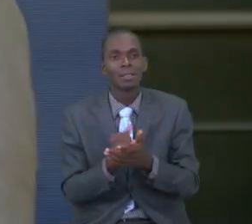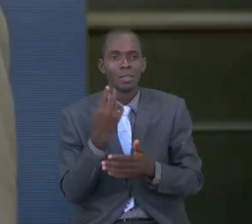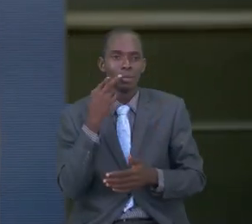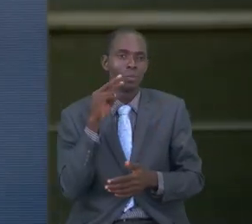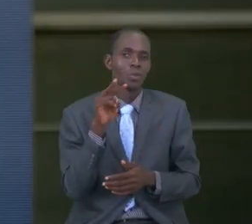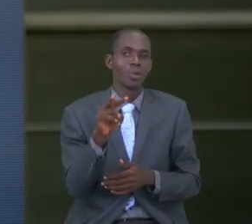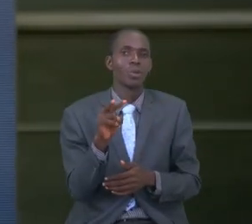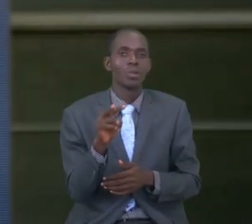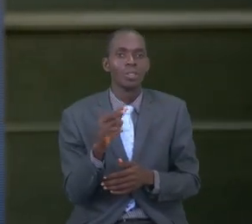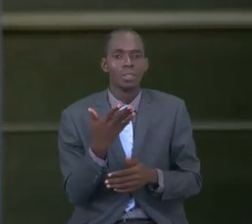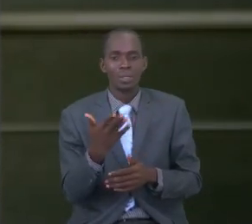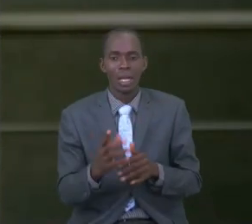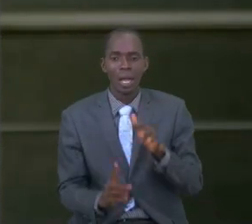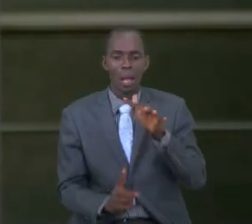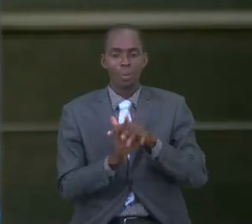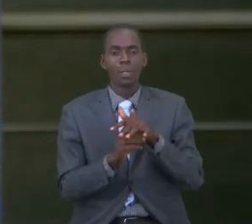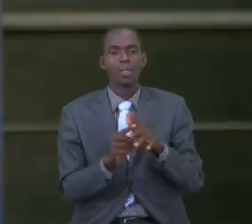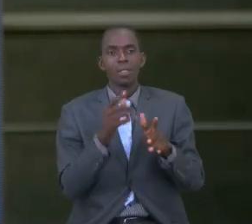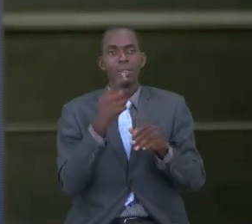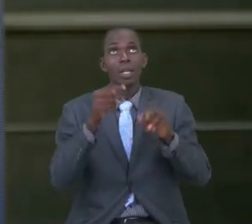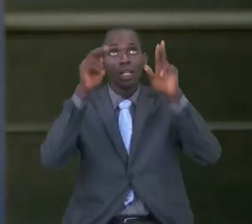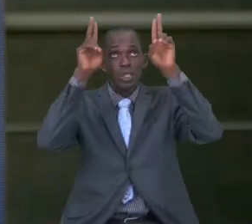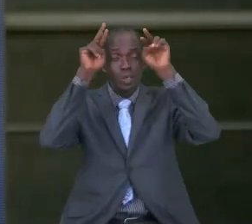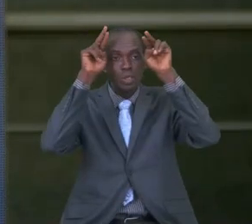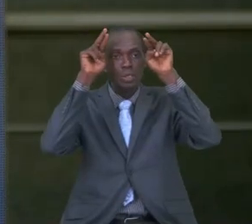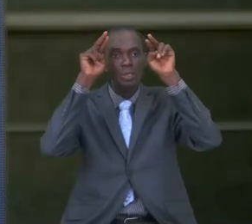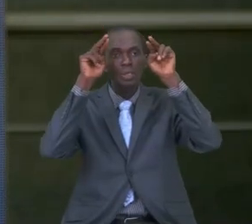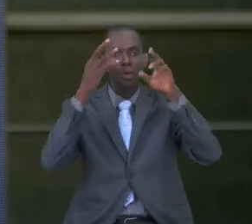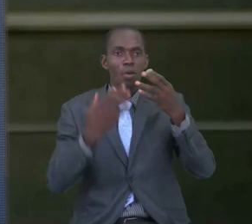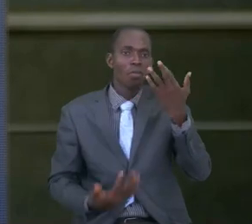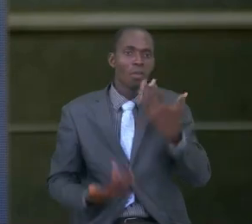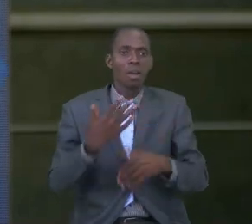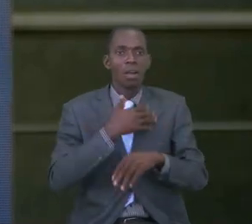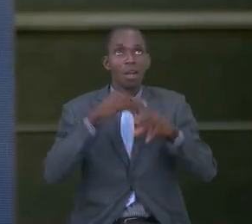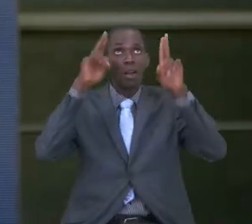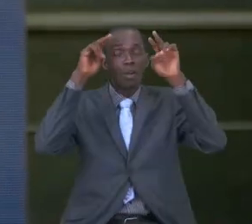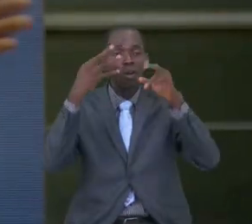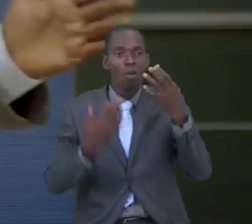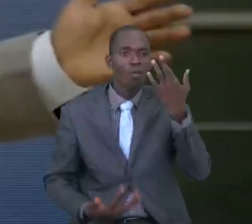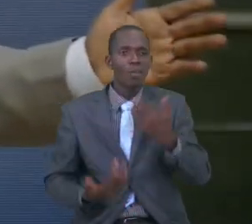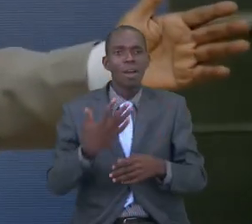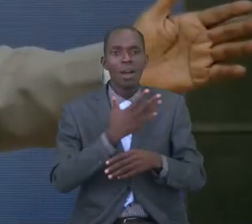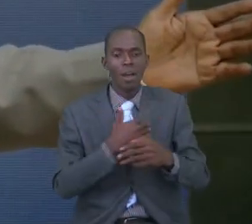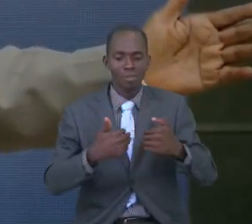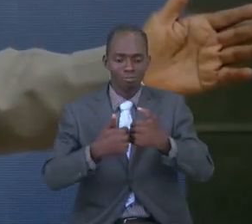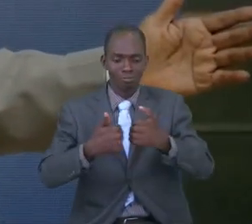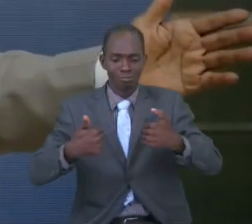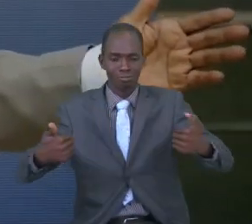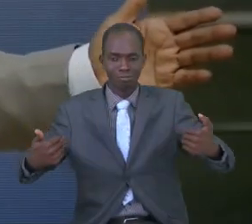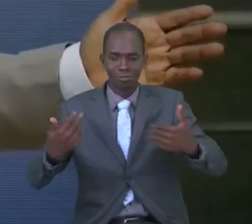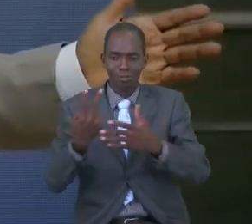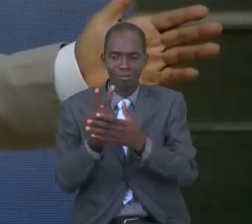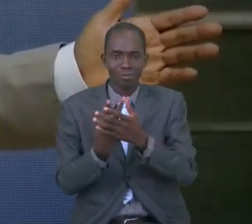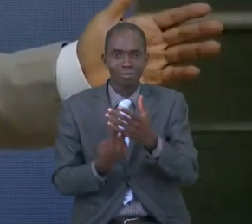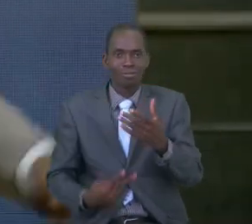there appeared a chariot of fire and horses of fire, and parted them